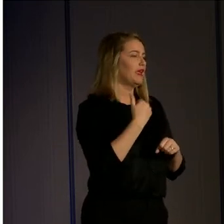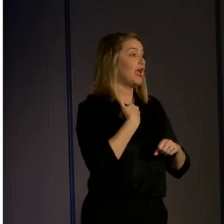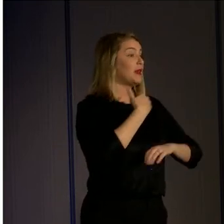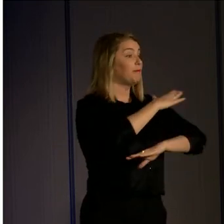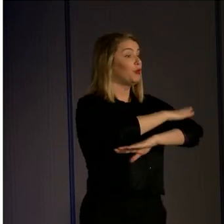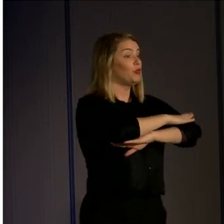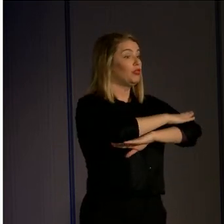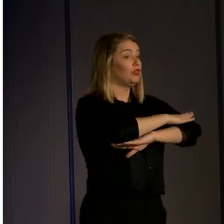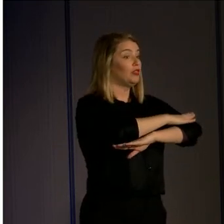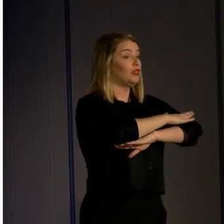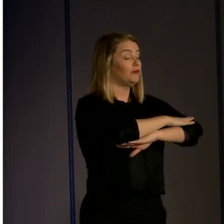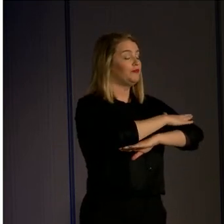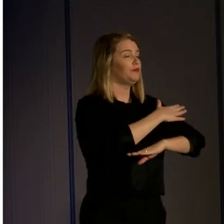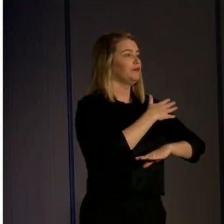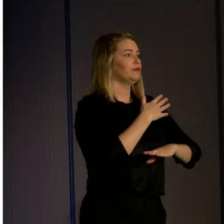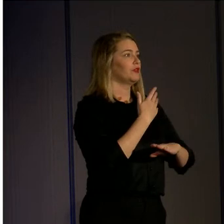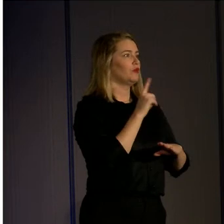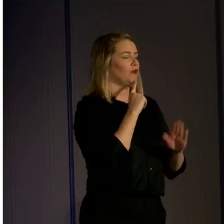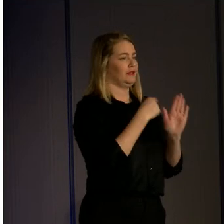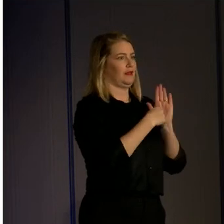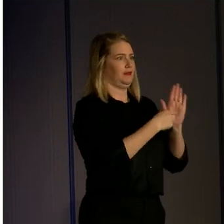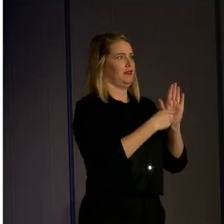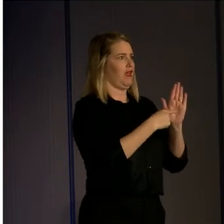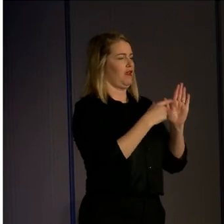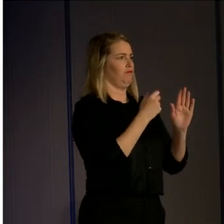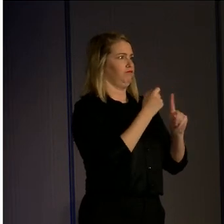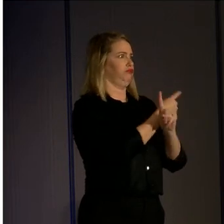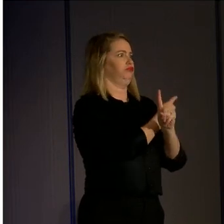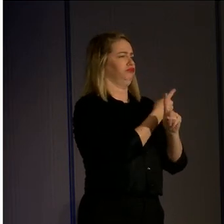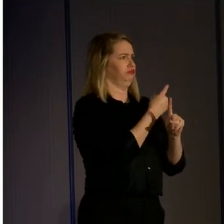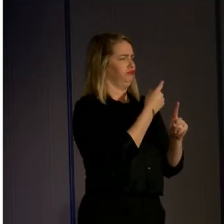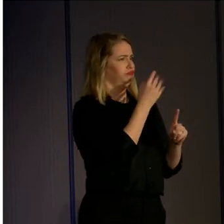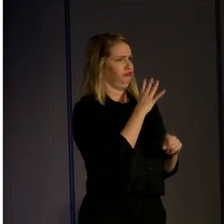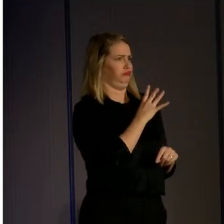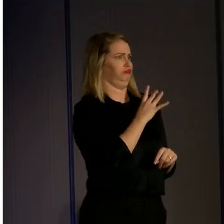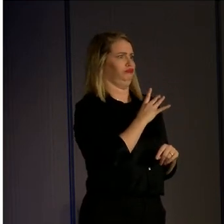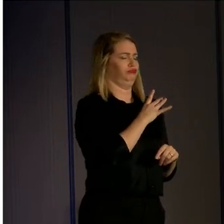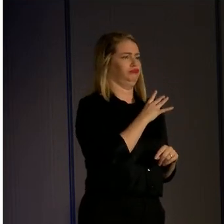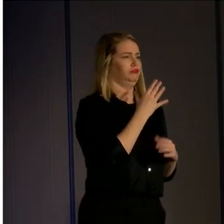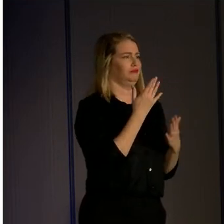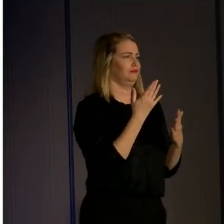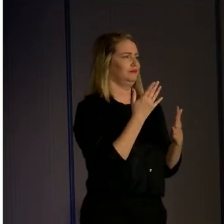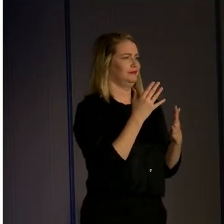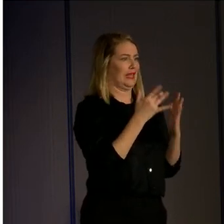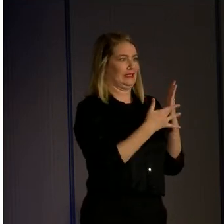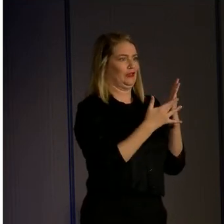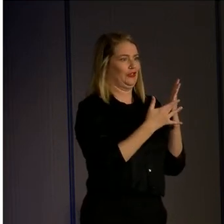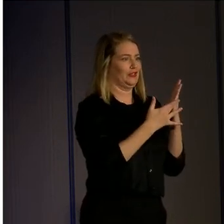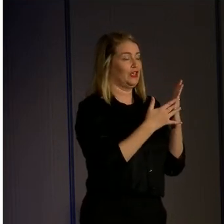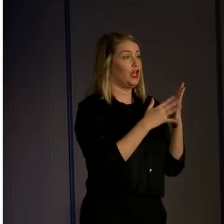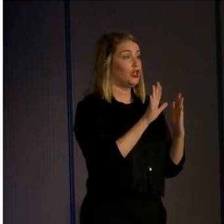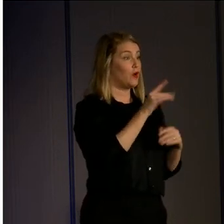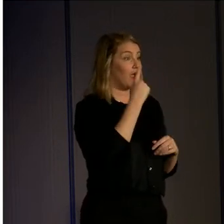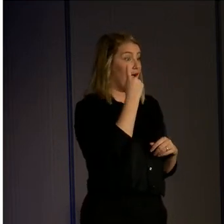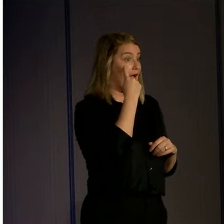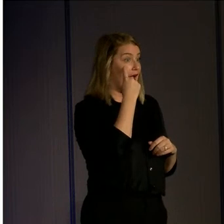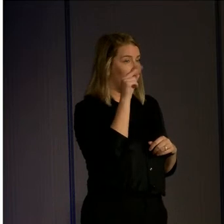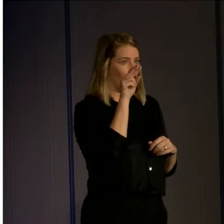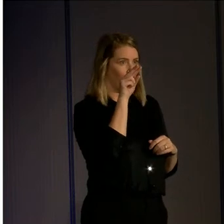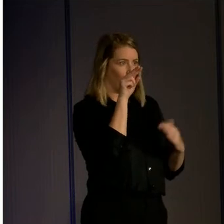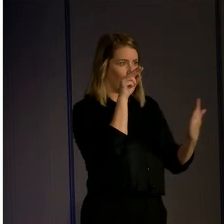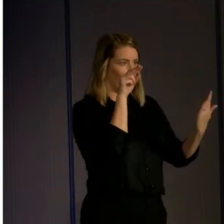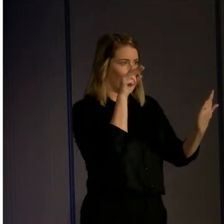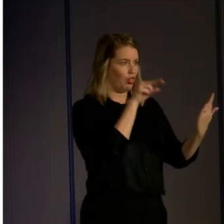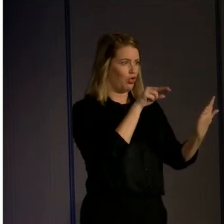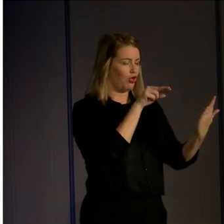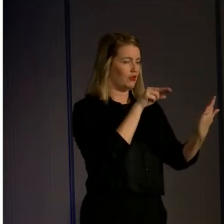was demonstrating this really avant-garde technology that instead of your eye looking at a reflective surface, you